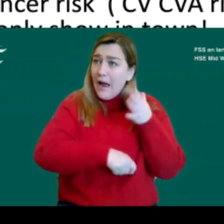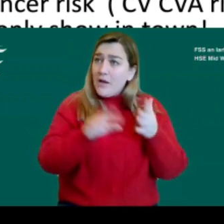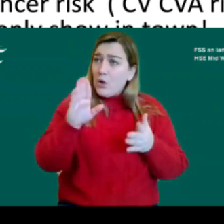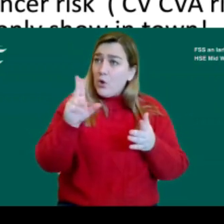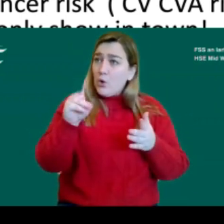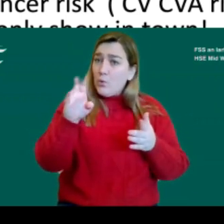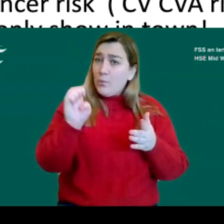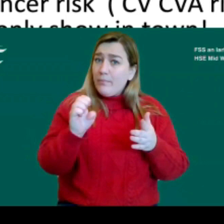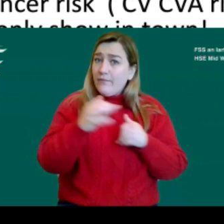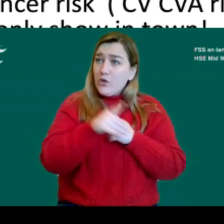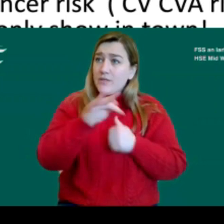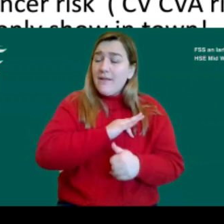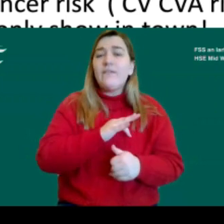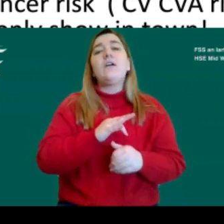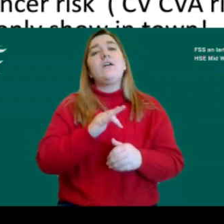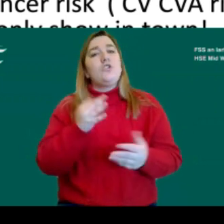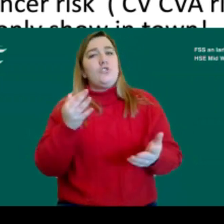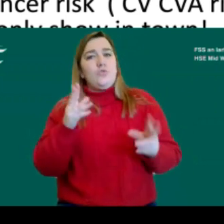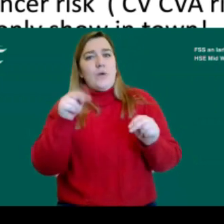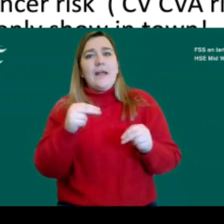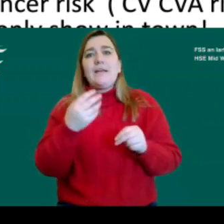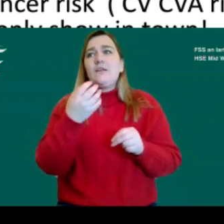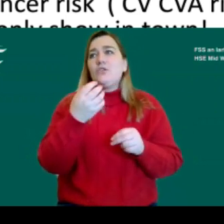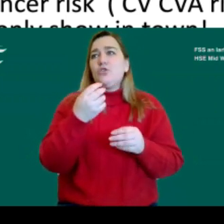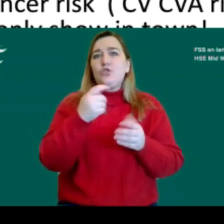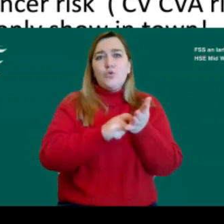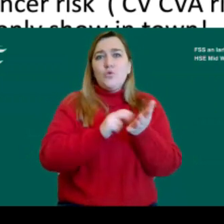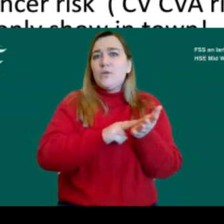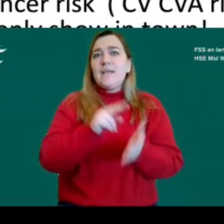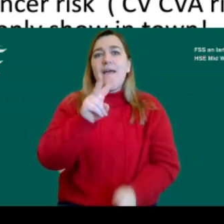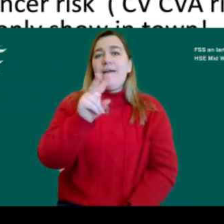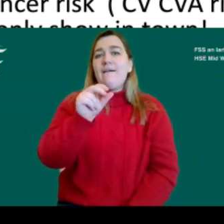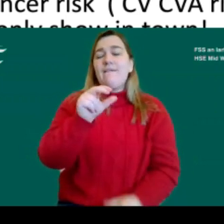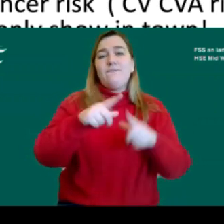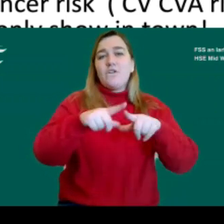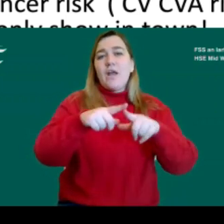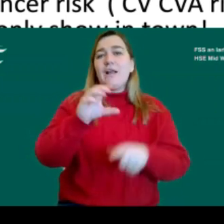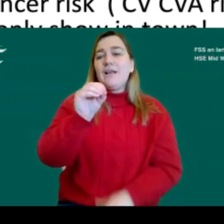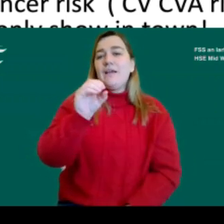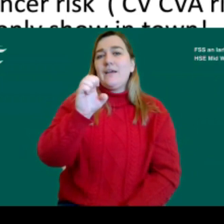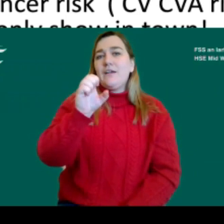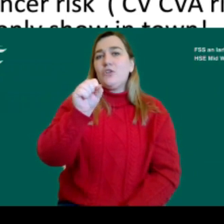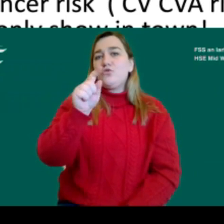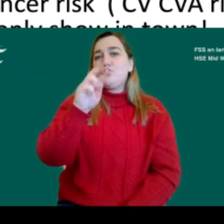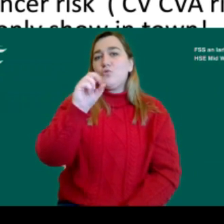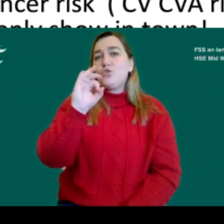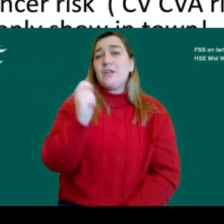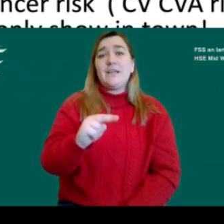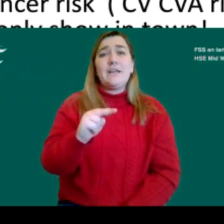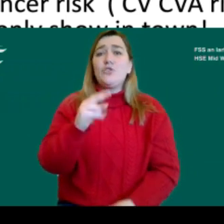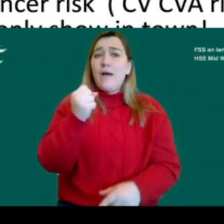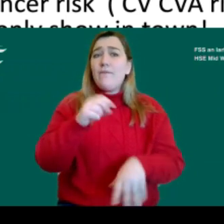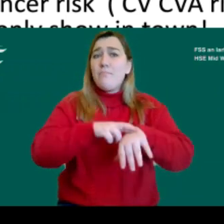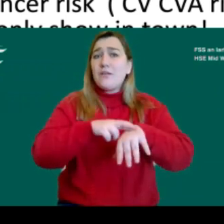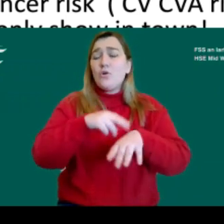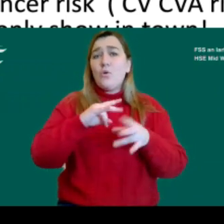make a huge difference to quality of life. So we've talked about so bliss or boners I talk about, and that's to do with